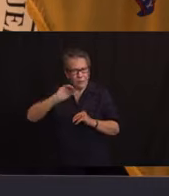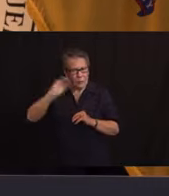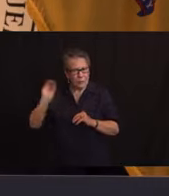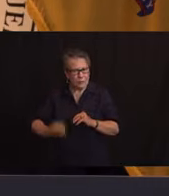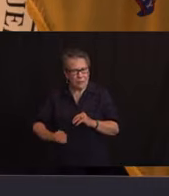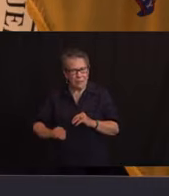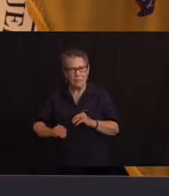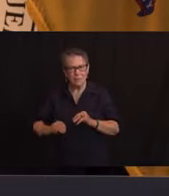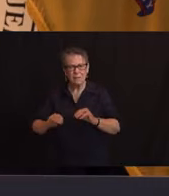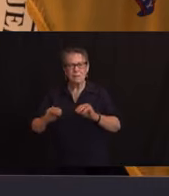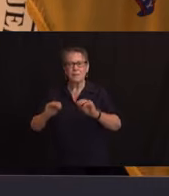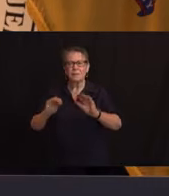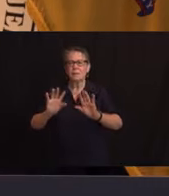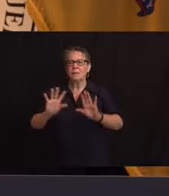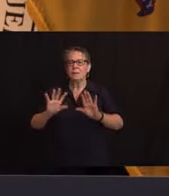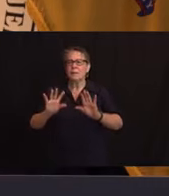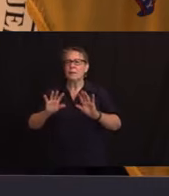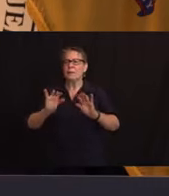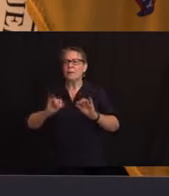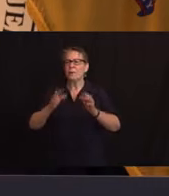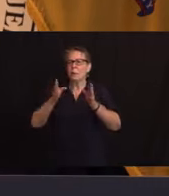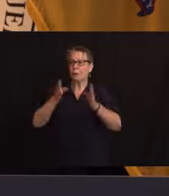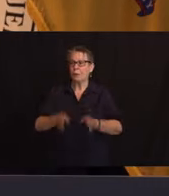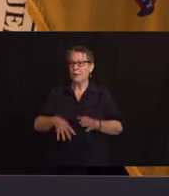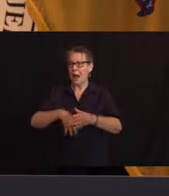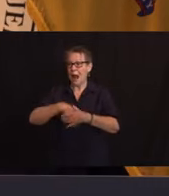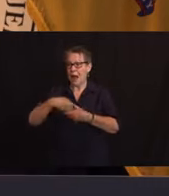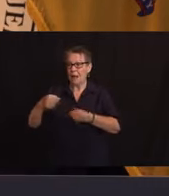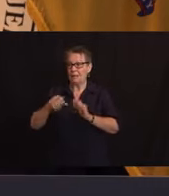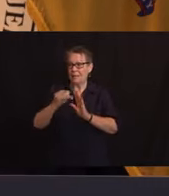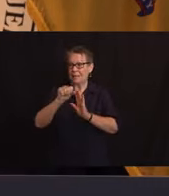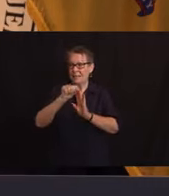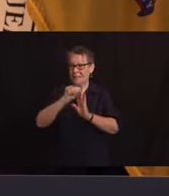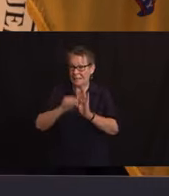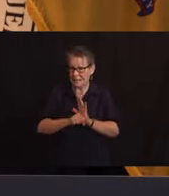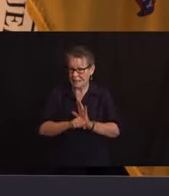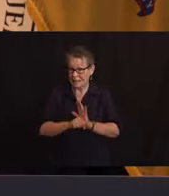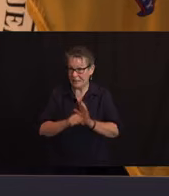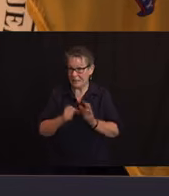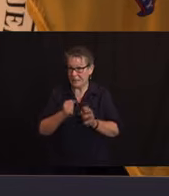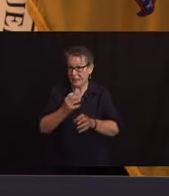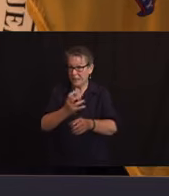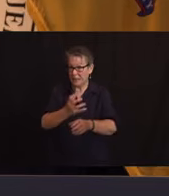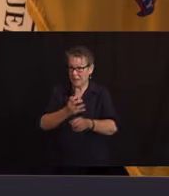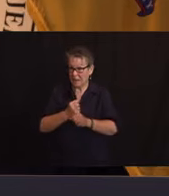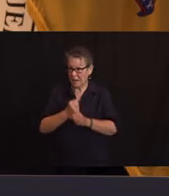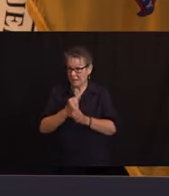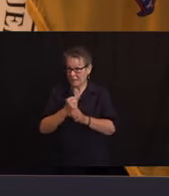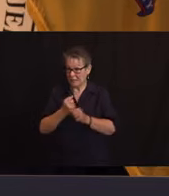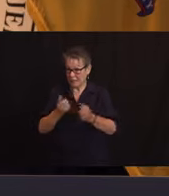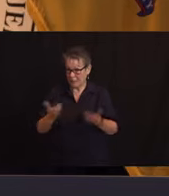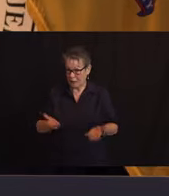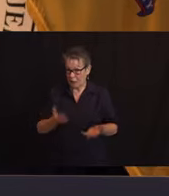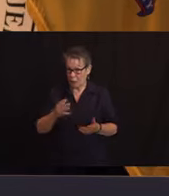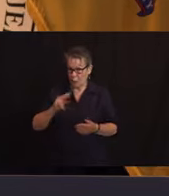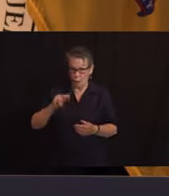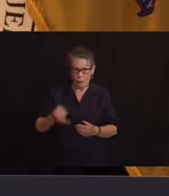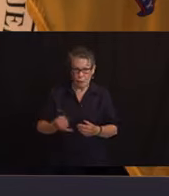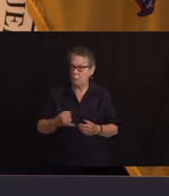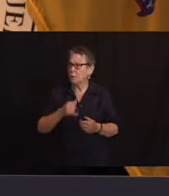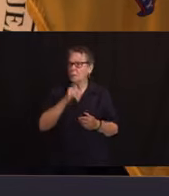We are not counting out-of-staters in our numbers. So only the people who, okay. Yep. But we are beginning to count, and